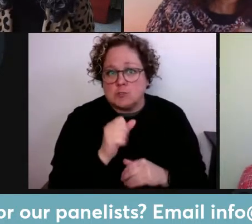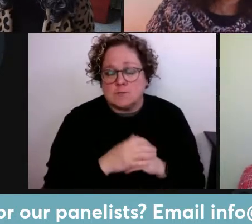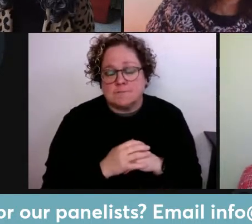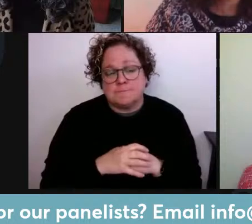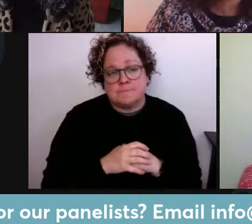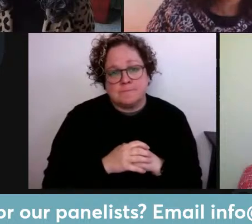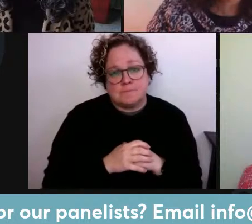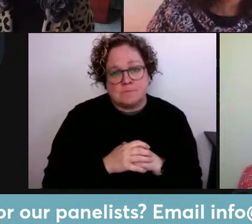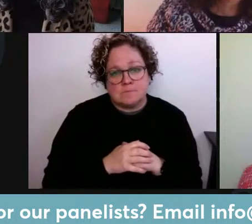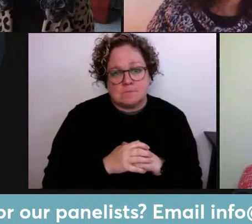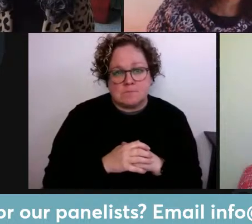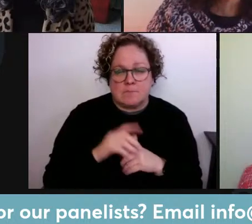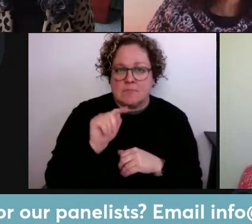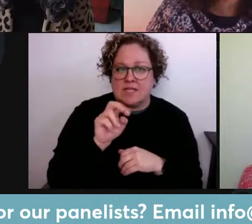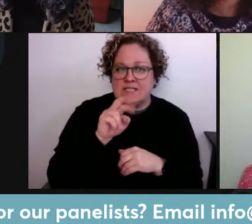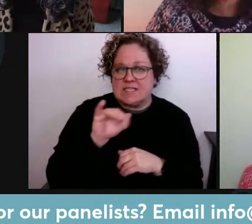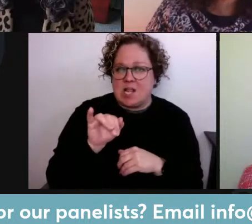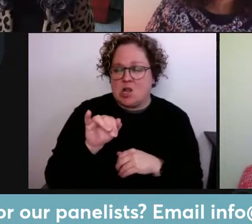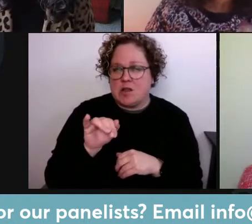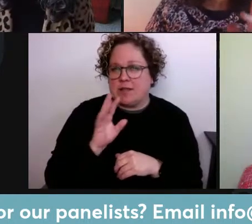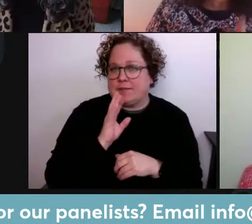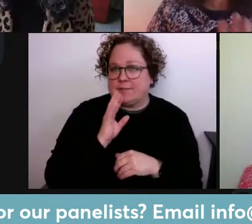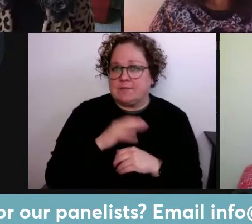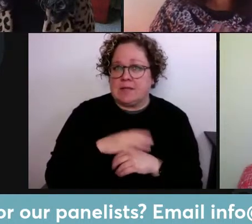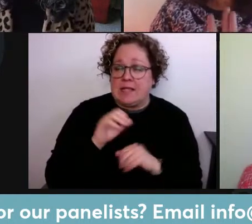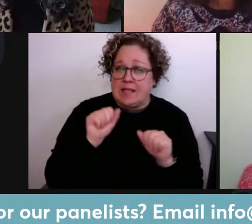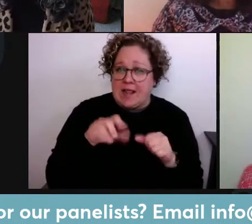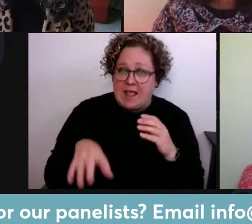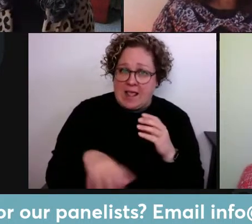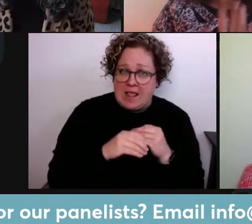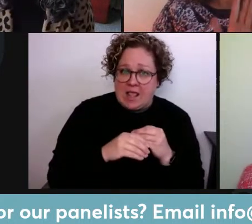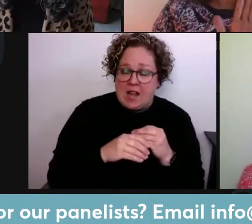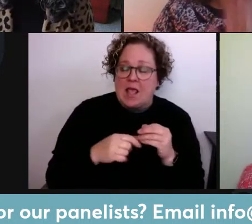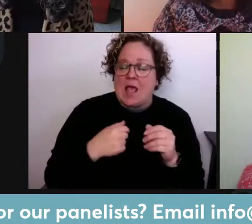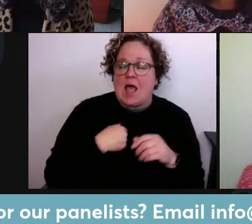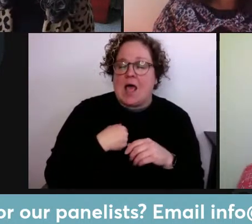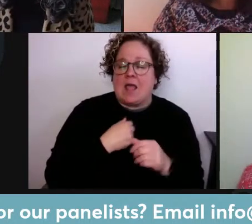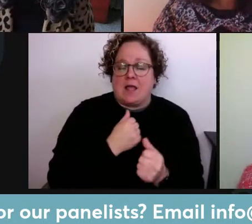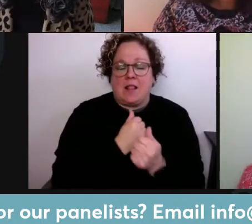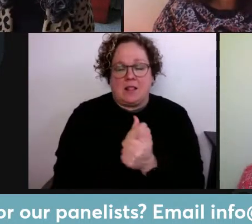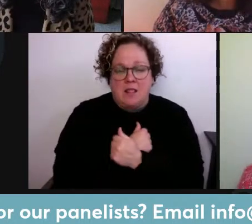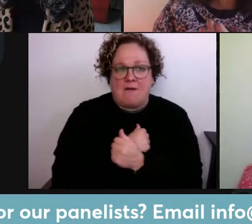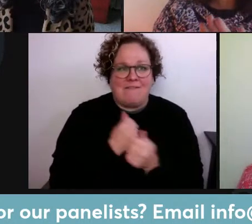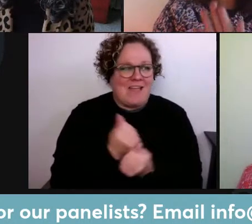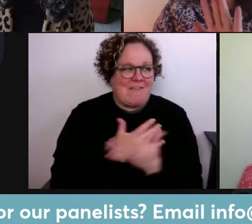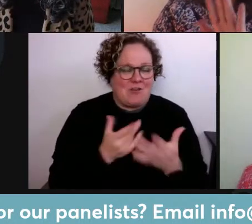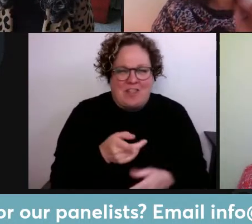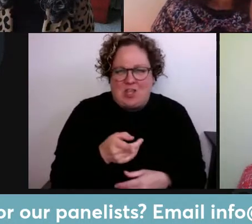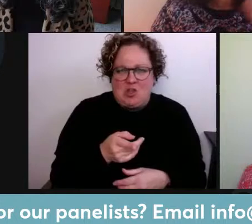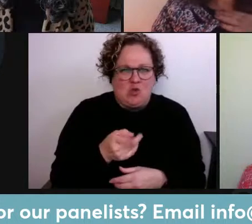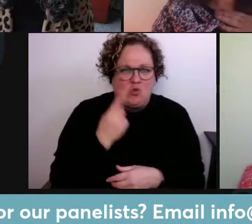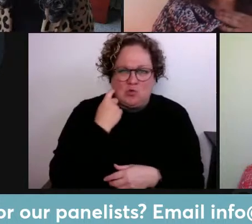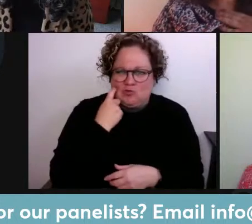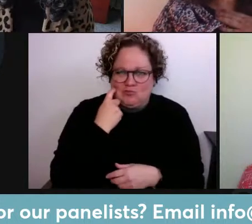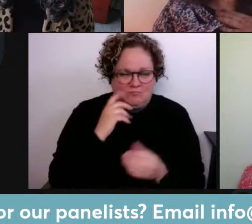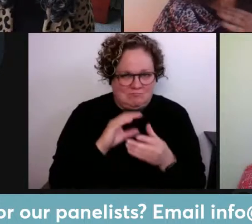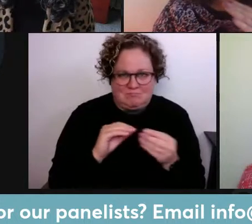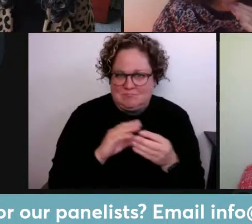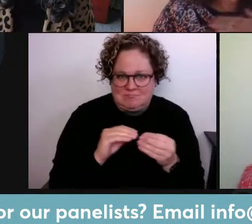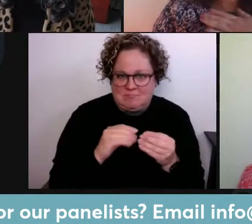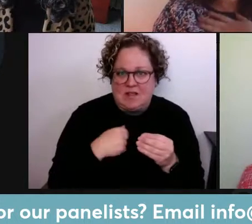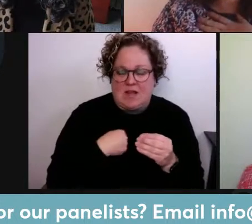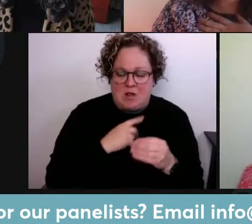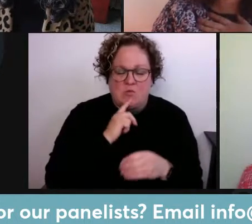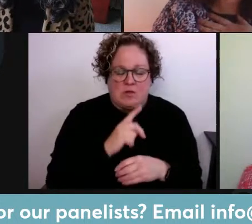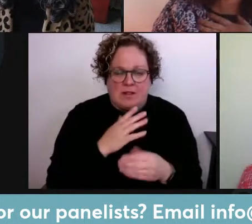Can I add on top of that for just one moment? I love everything that you guys have been saying, and I appreciate